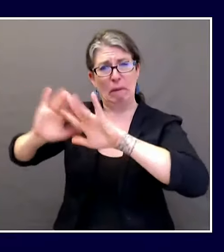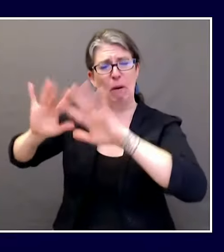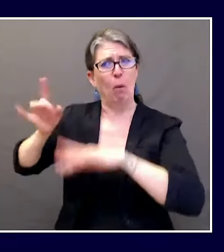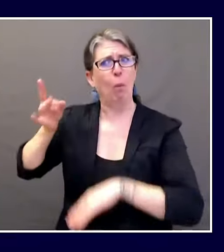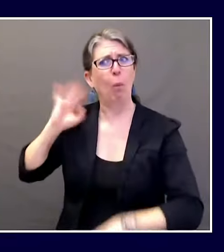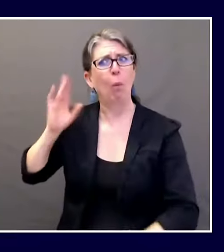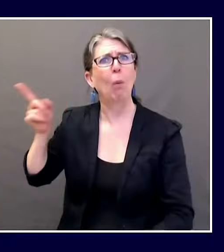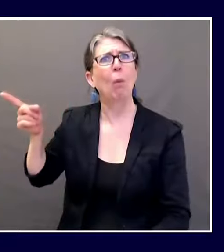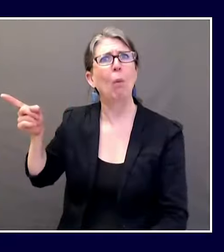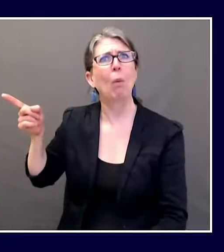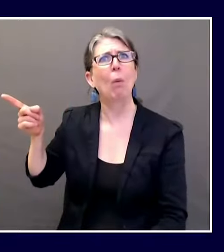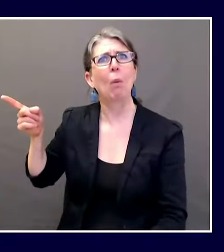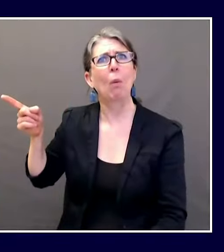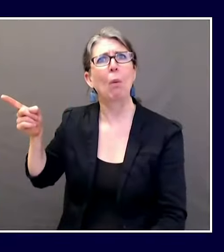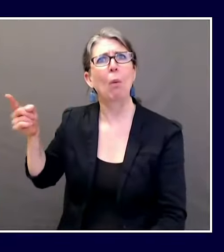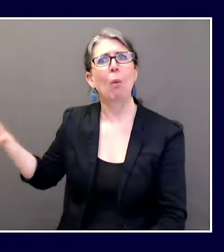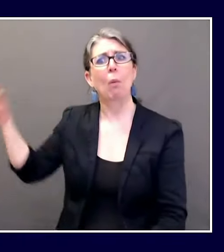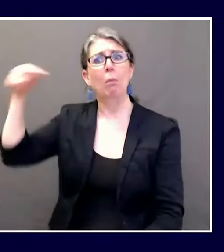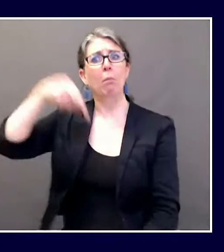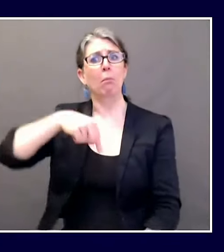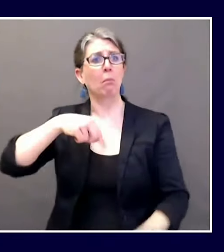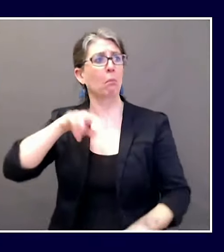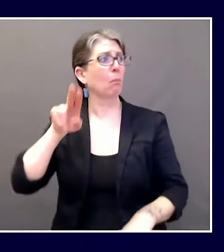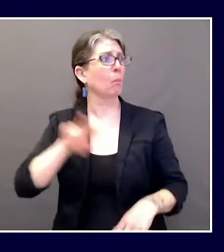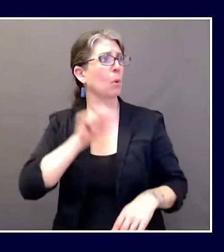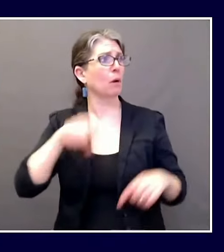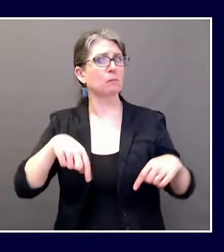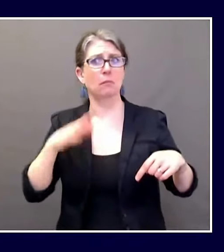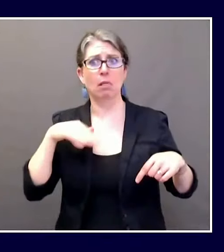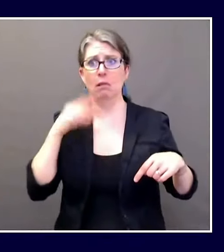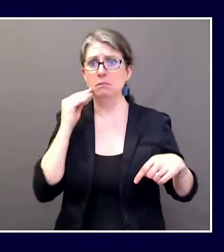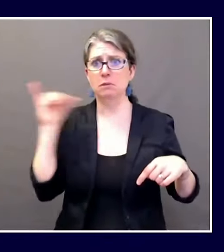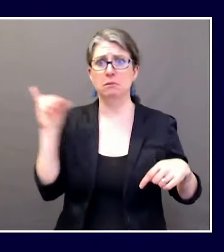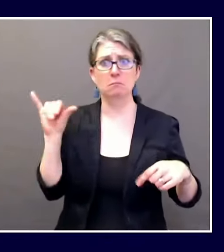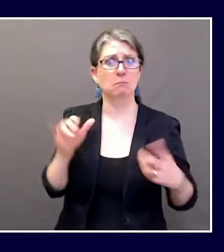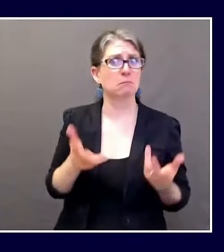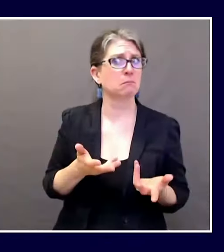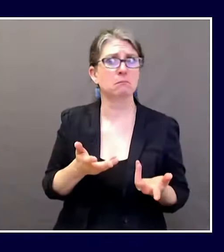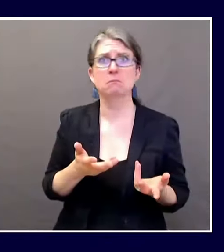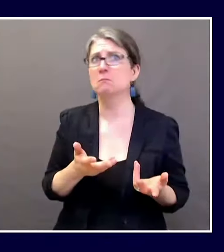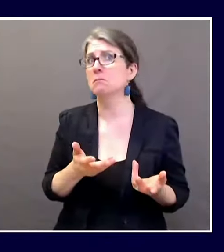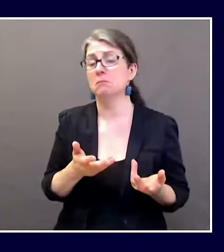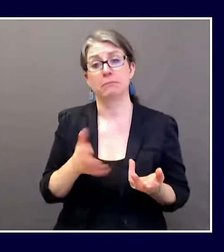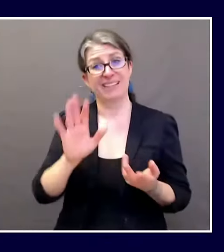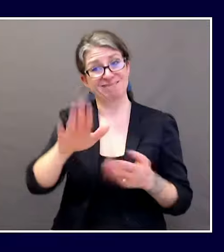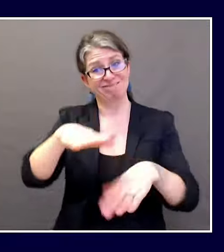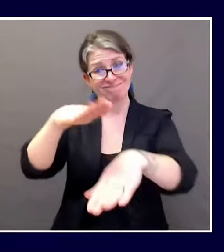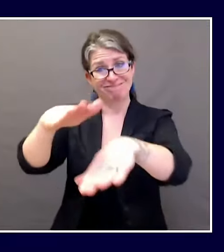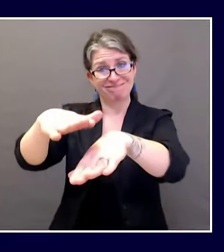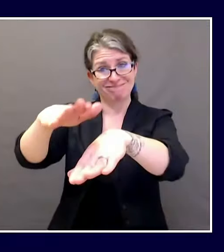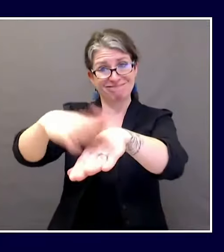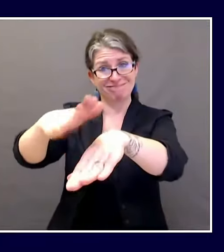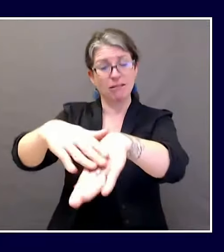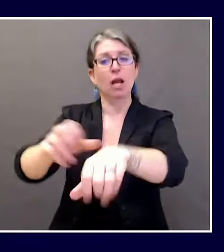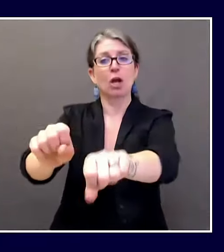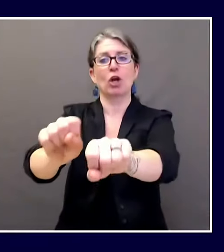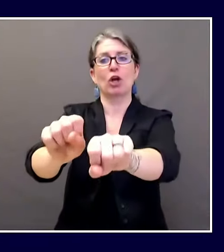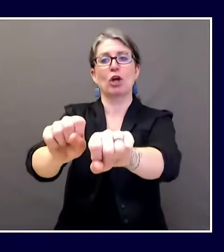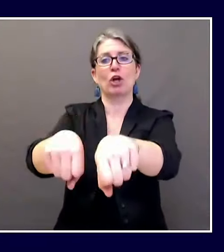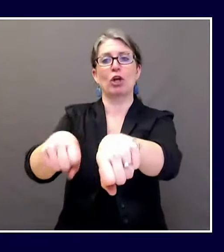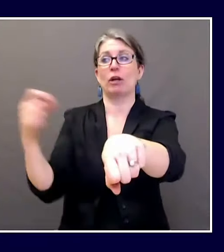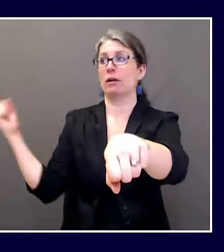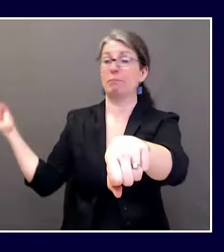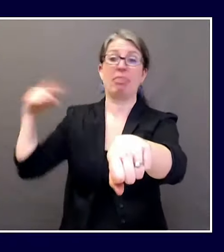if we see states being overwhelmed with new cases driven by variants, we won't hesitate to put those travel restrictions back